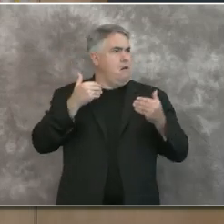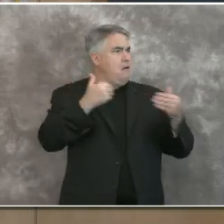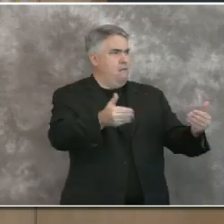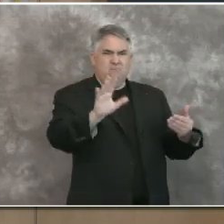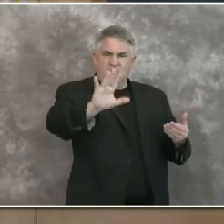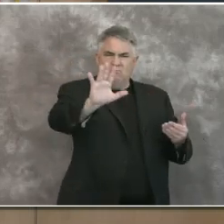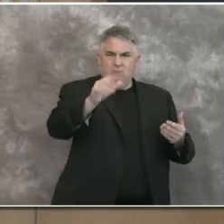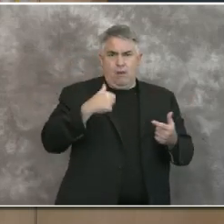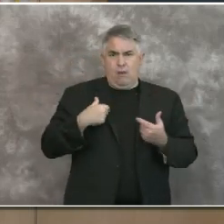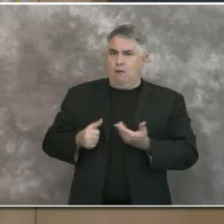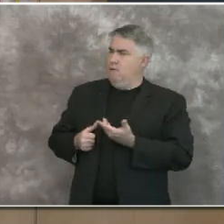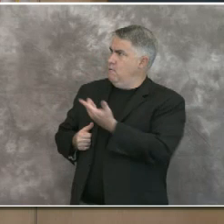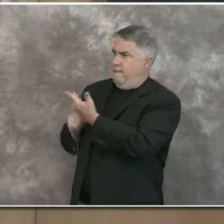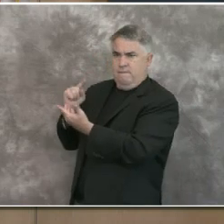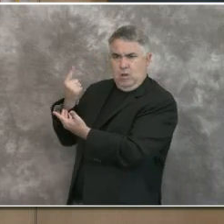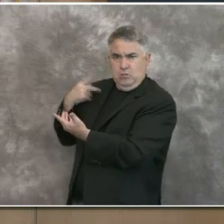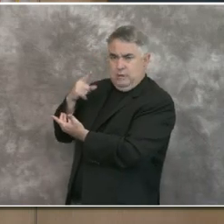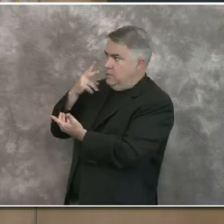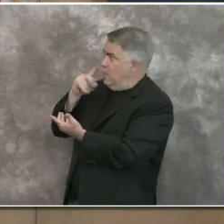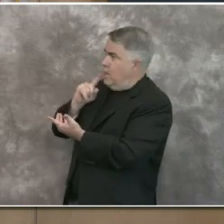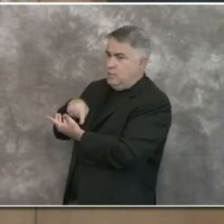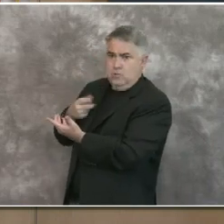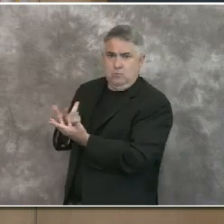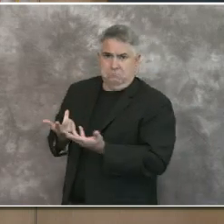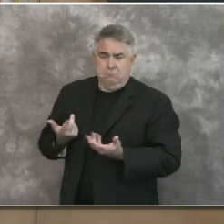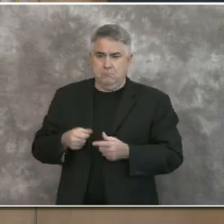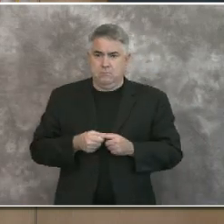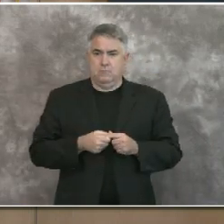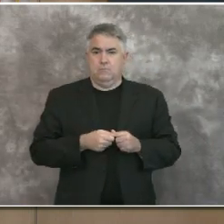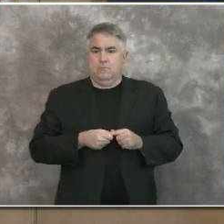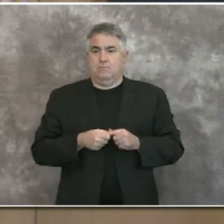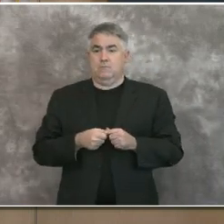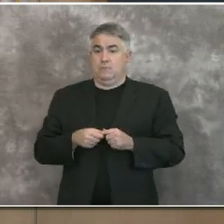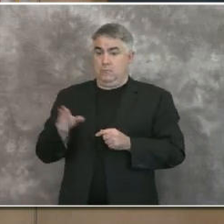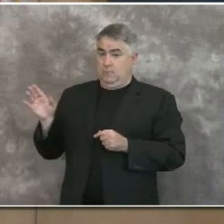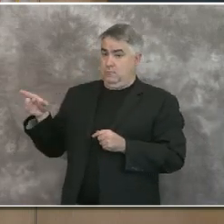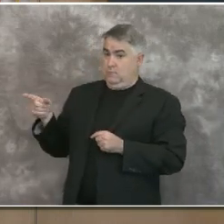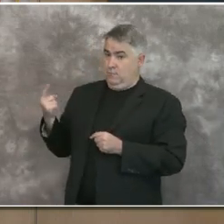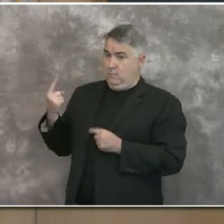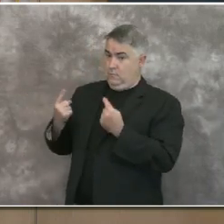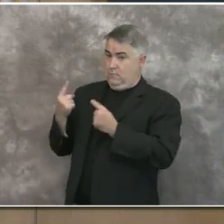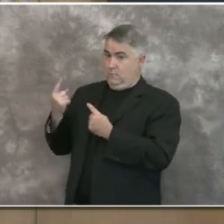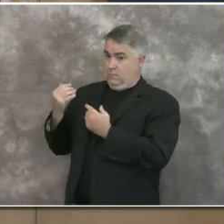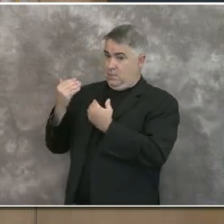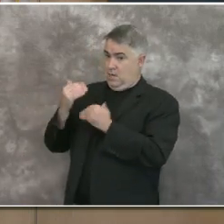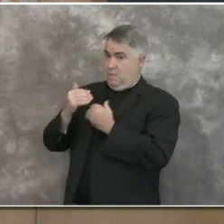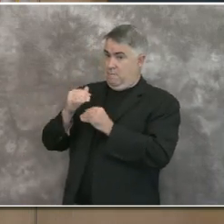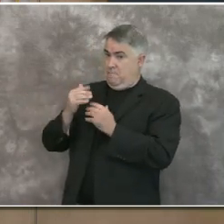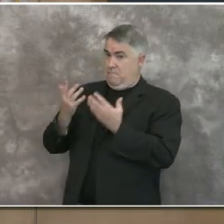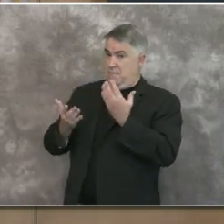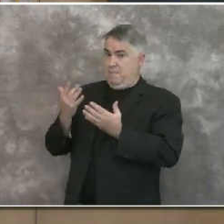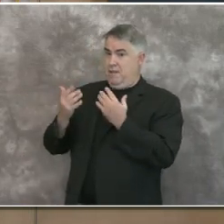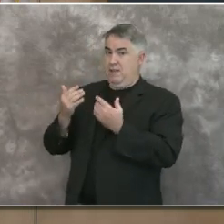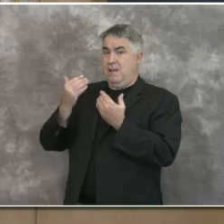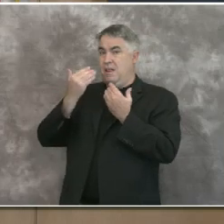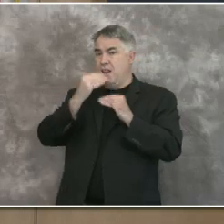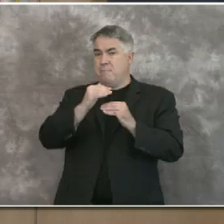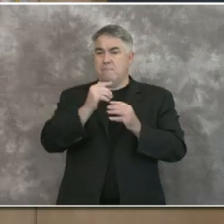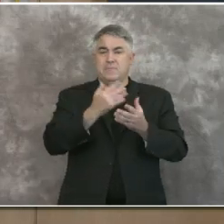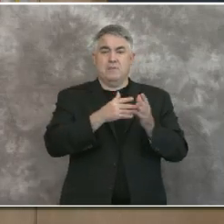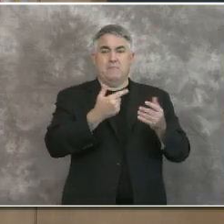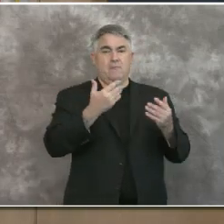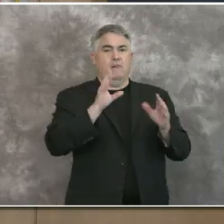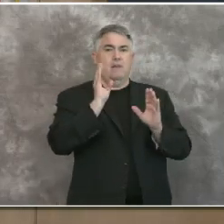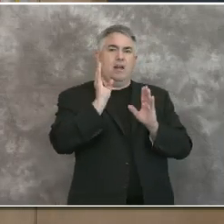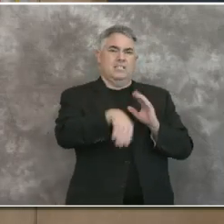3 or responds back to our request for consideration for a limited acceleration of stage 3. But I'll let Supervisor